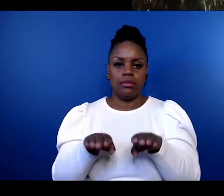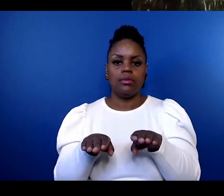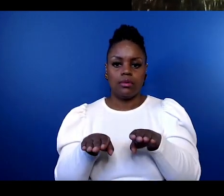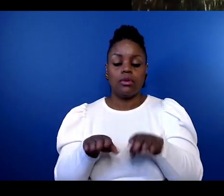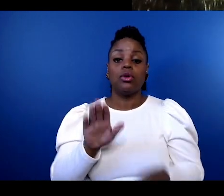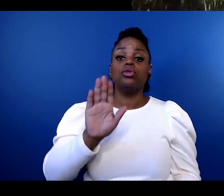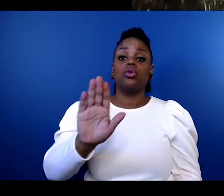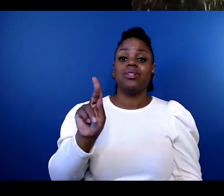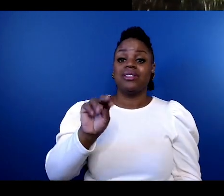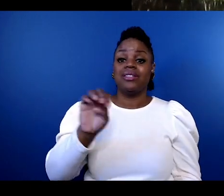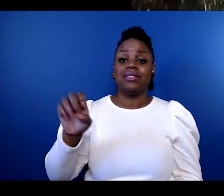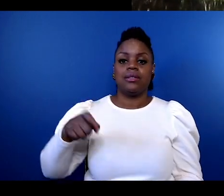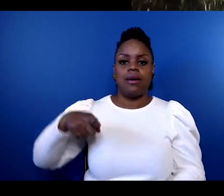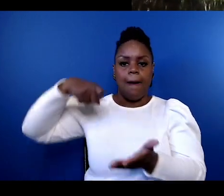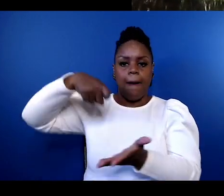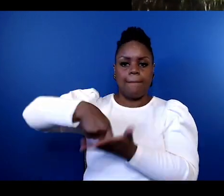into forward fold.